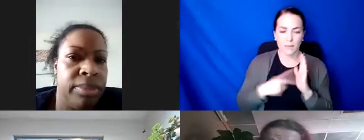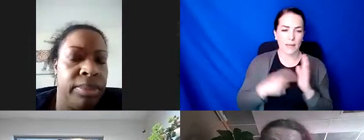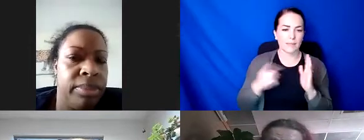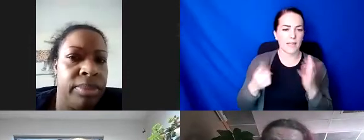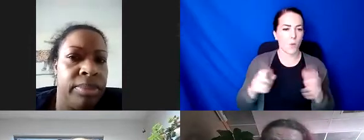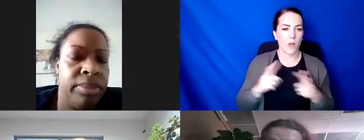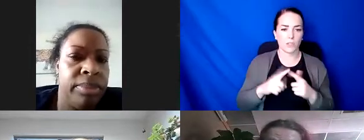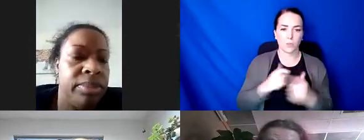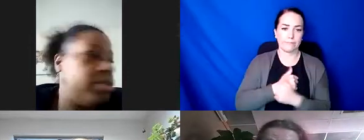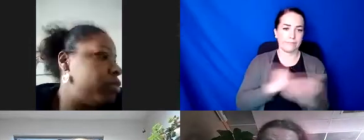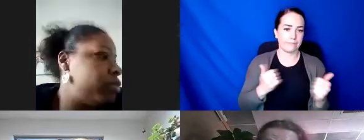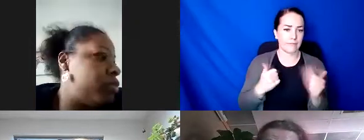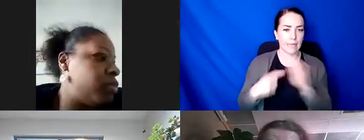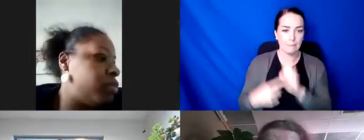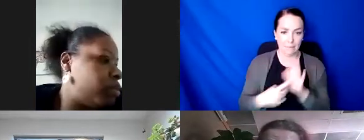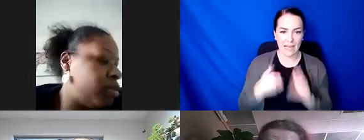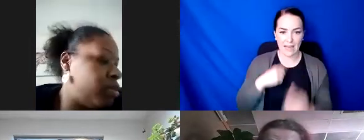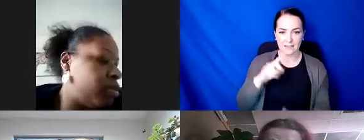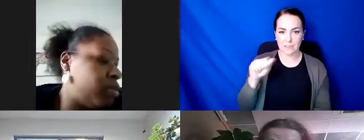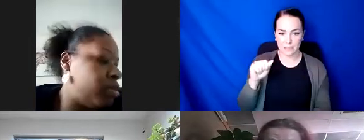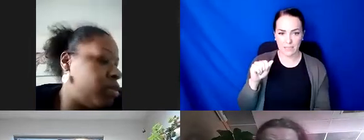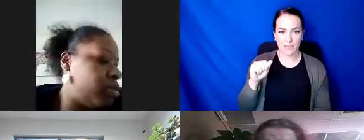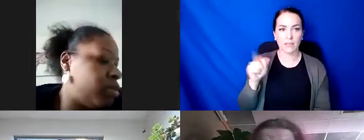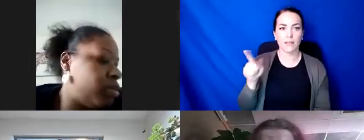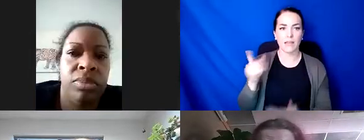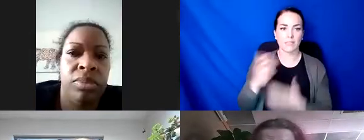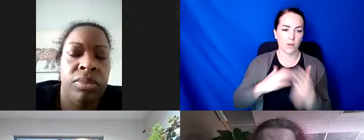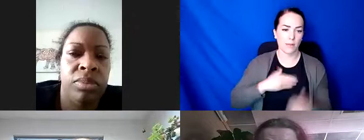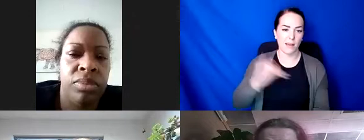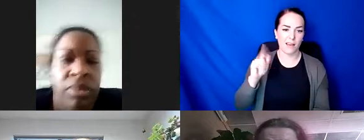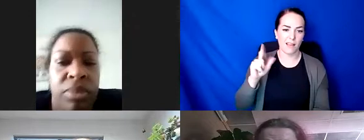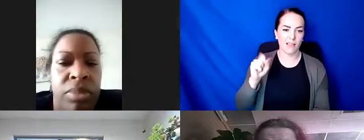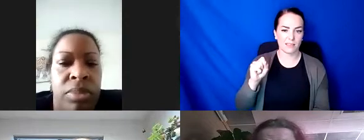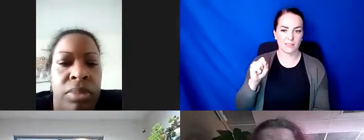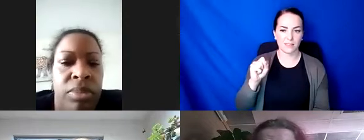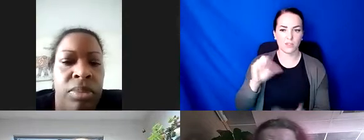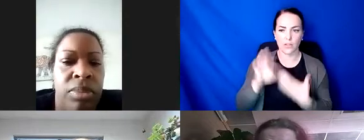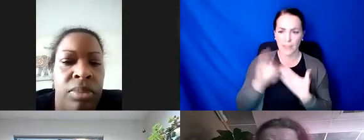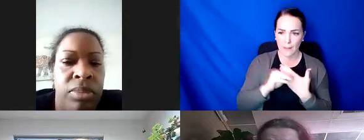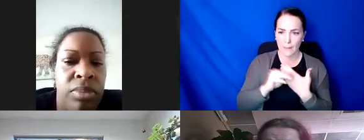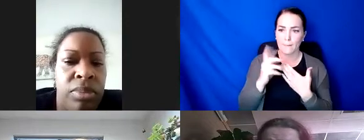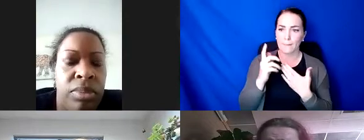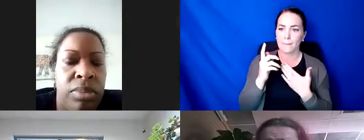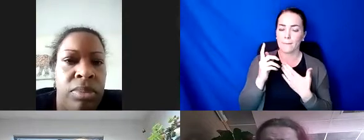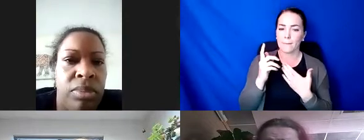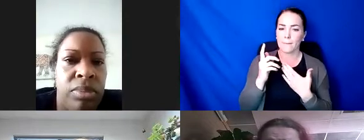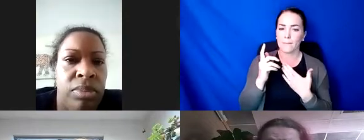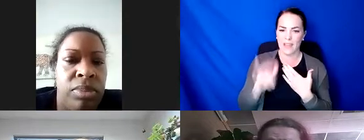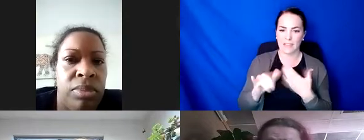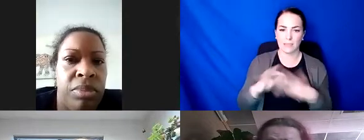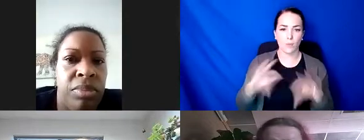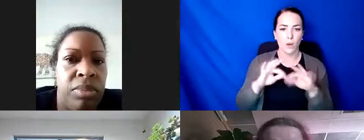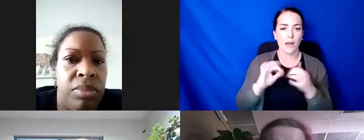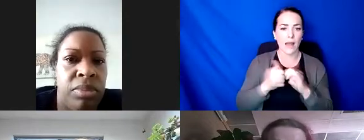disability. Disability awareness is part of our pre-ETS and ILS curriculum, and I always open with my disability and how almost every